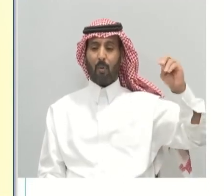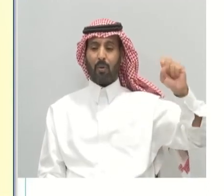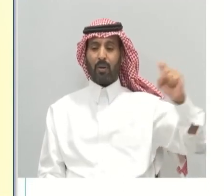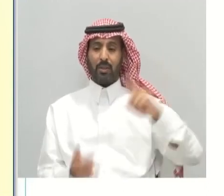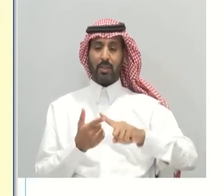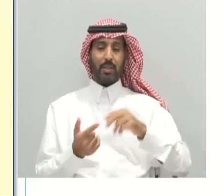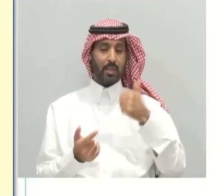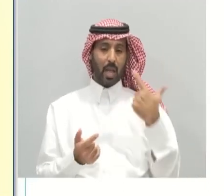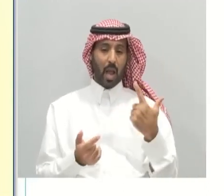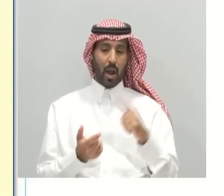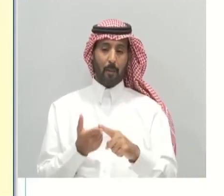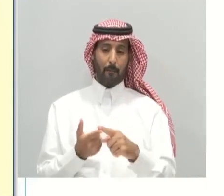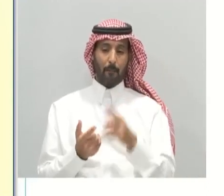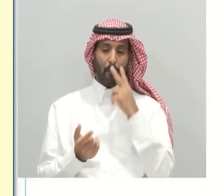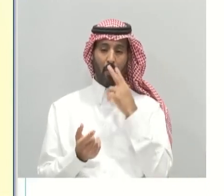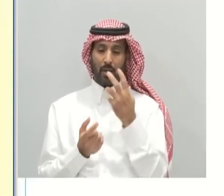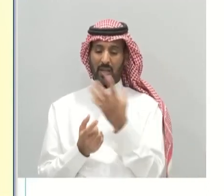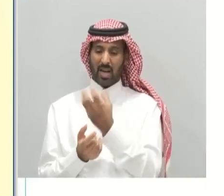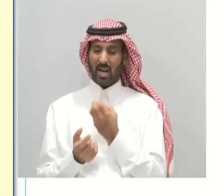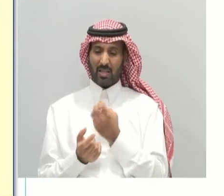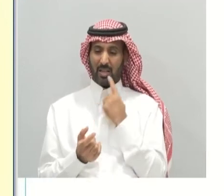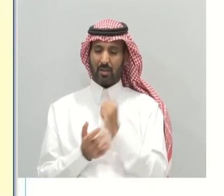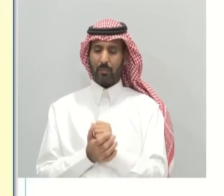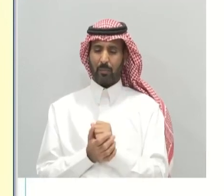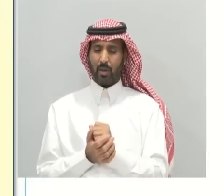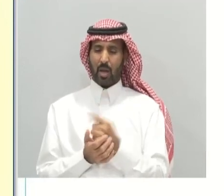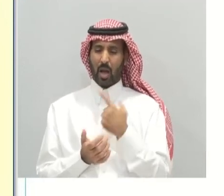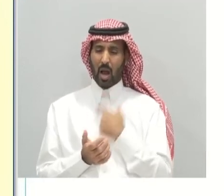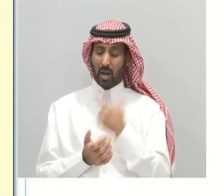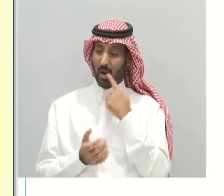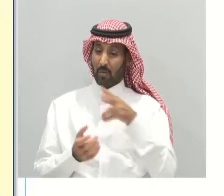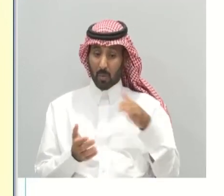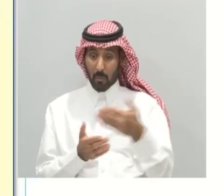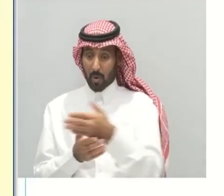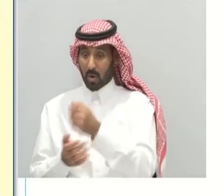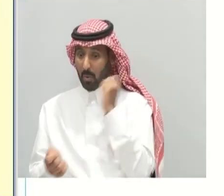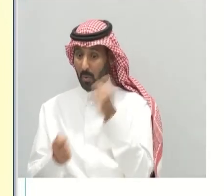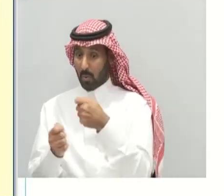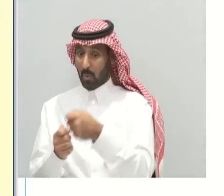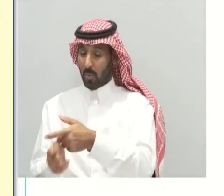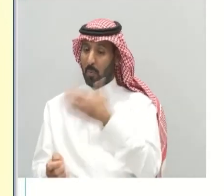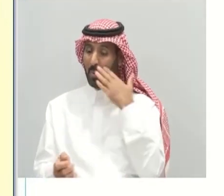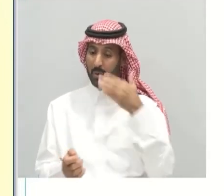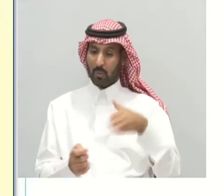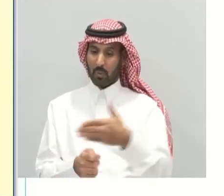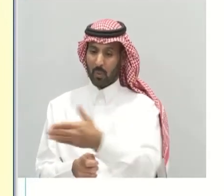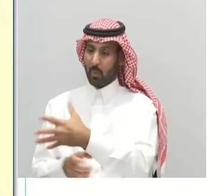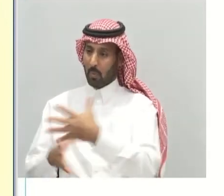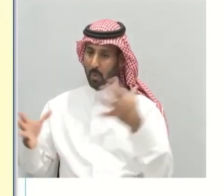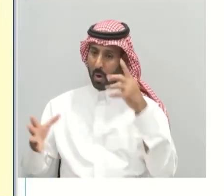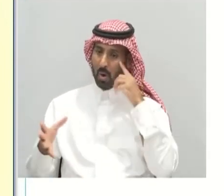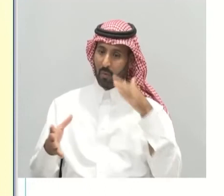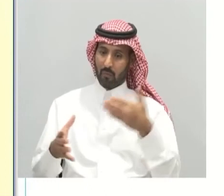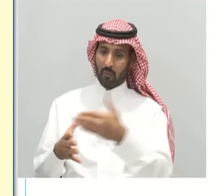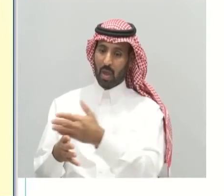Number seven, caught, caught. I caught a big fish. Say with